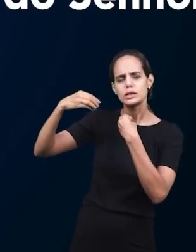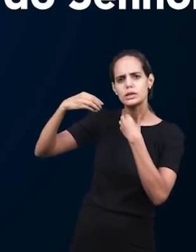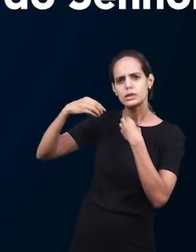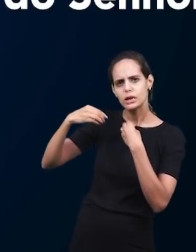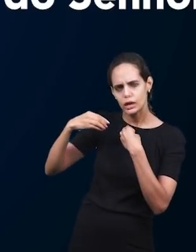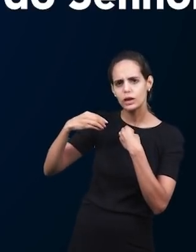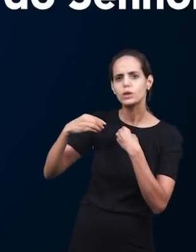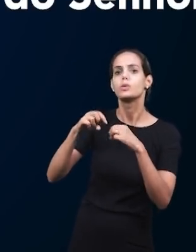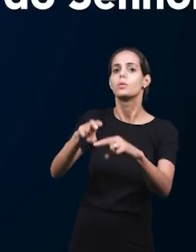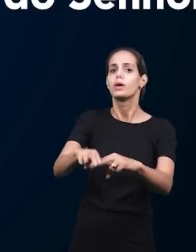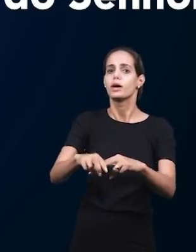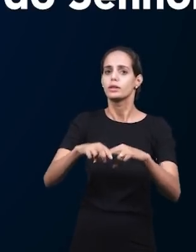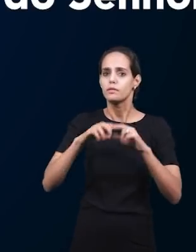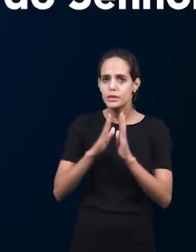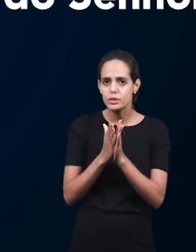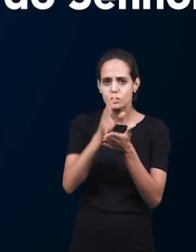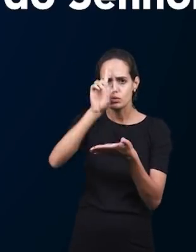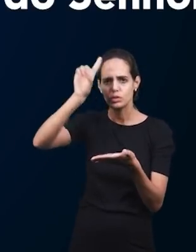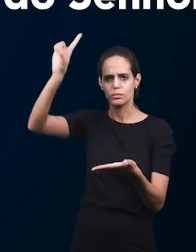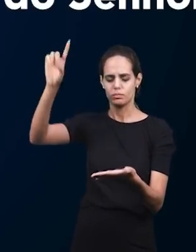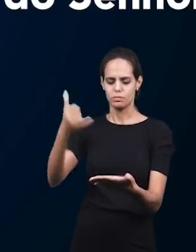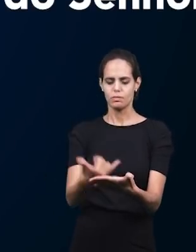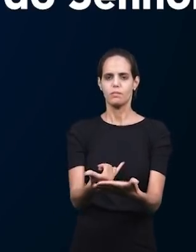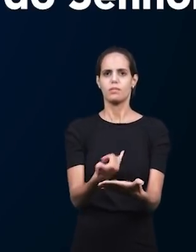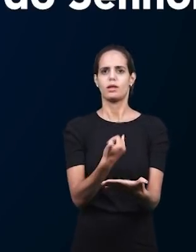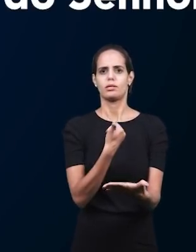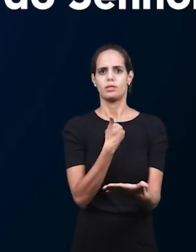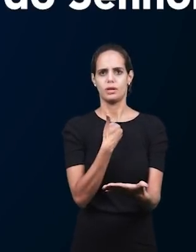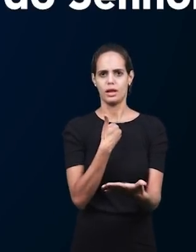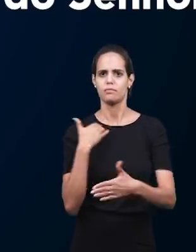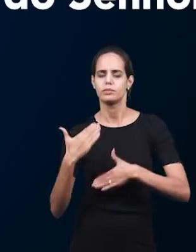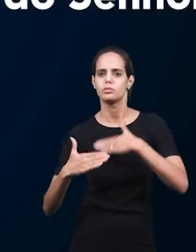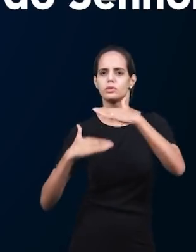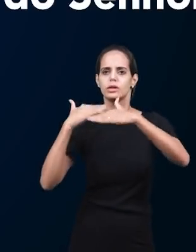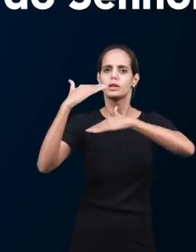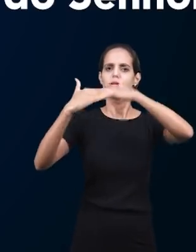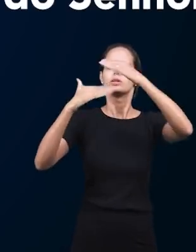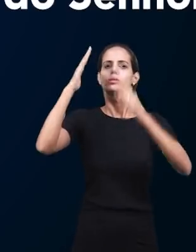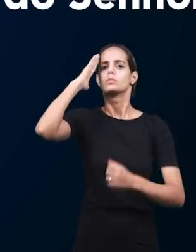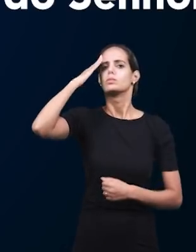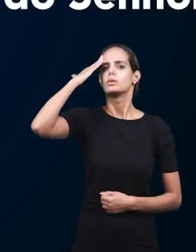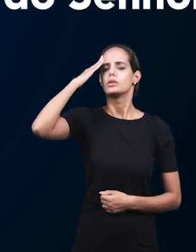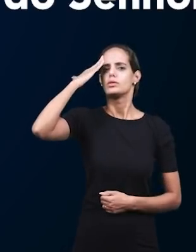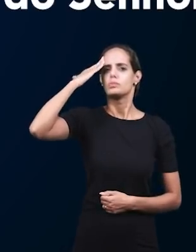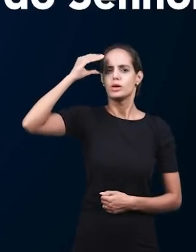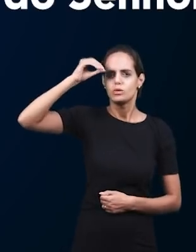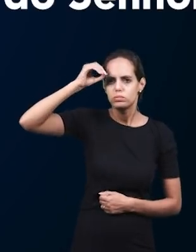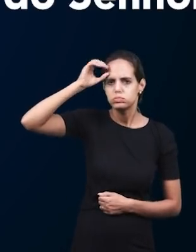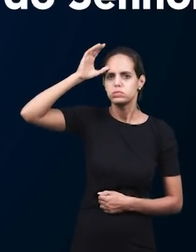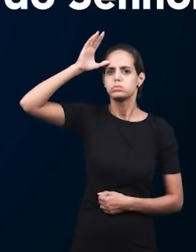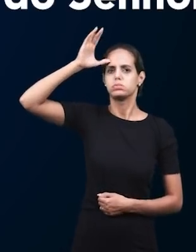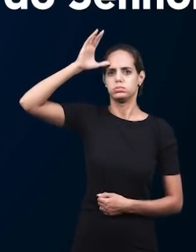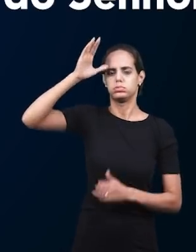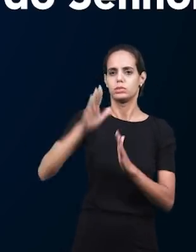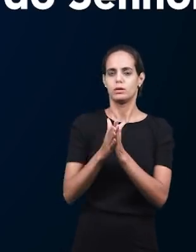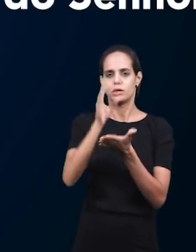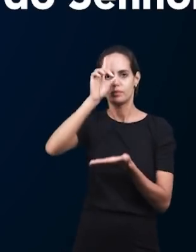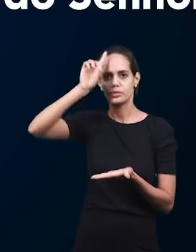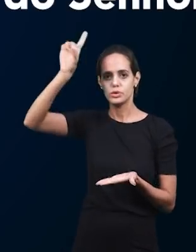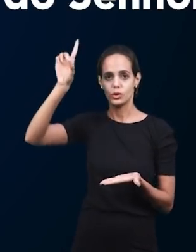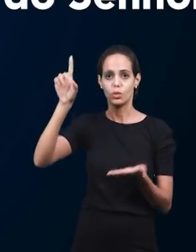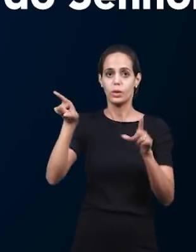these teachings, through the consult of the Word, and have grown to understand